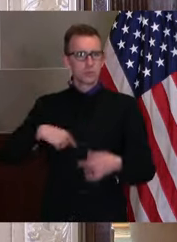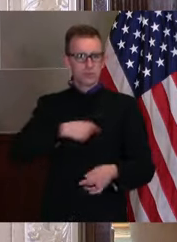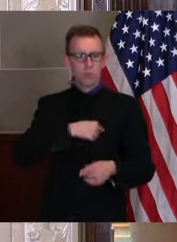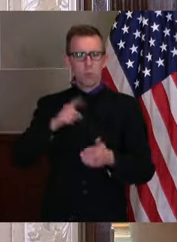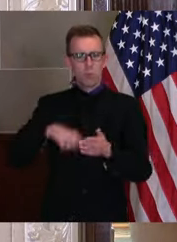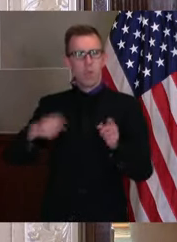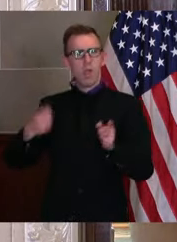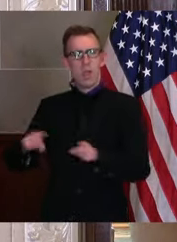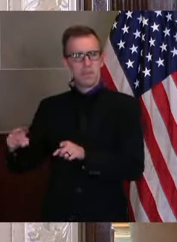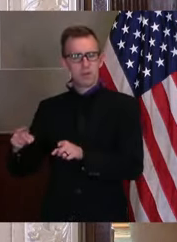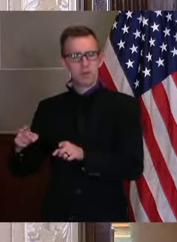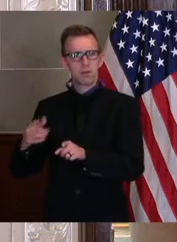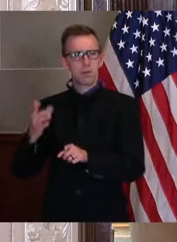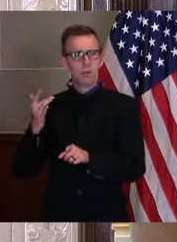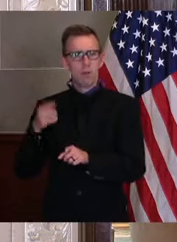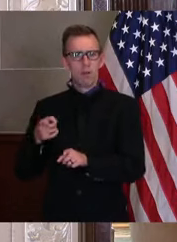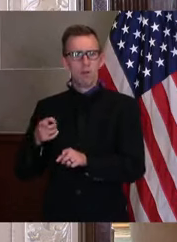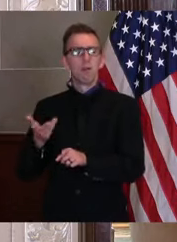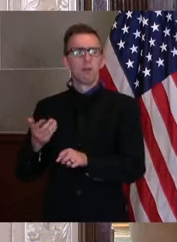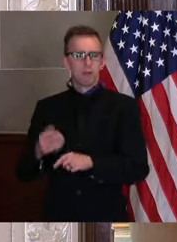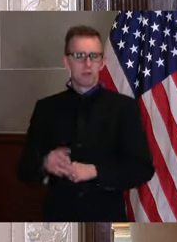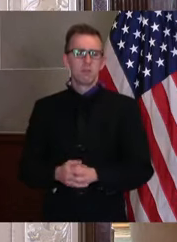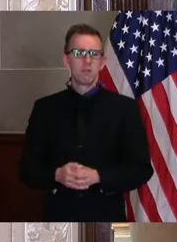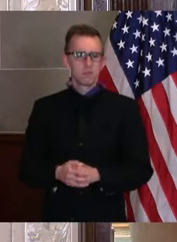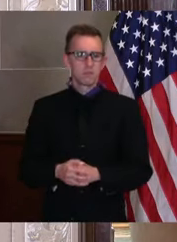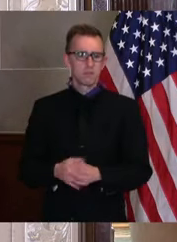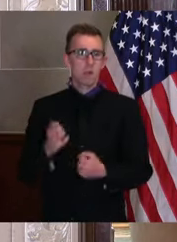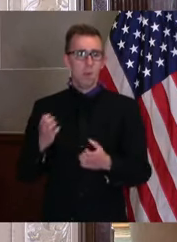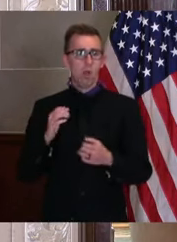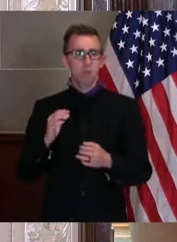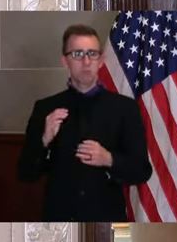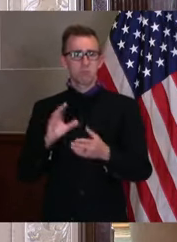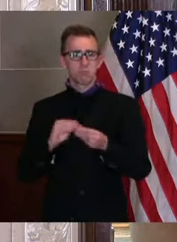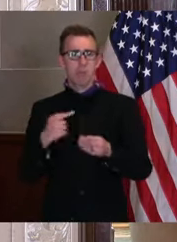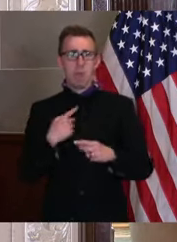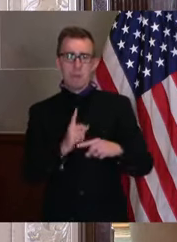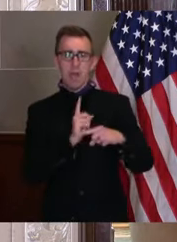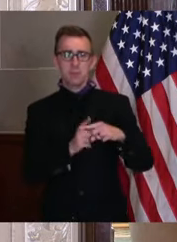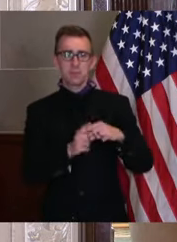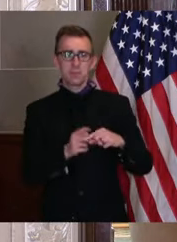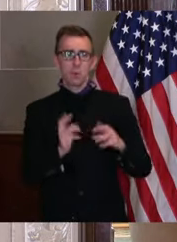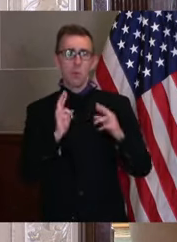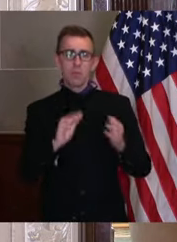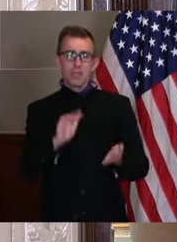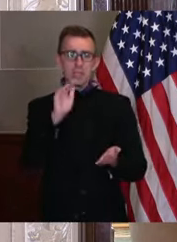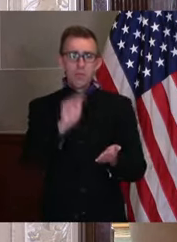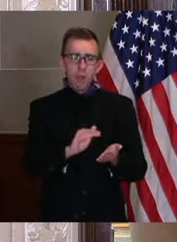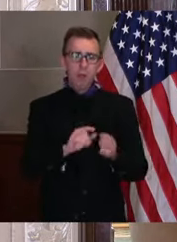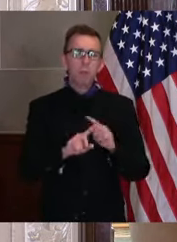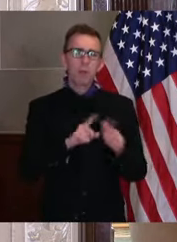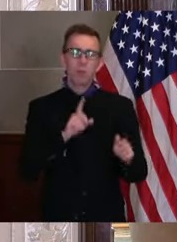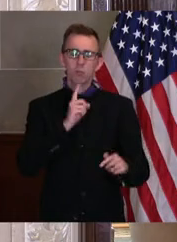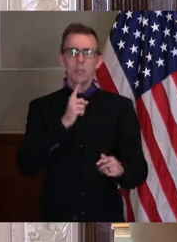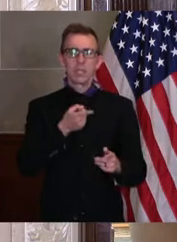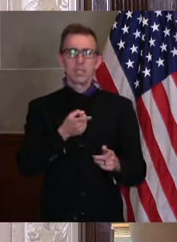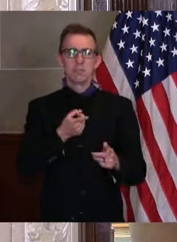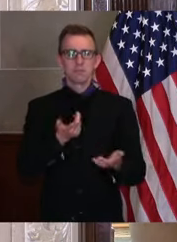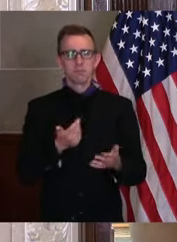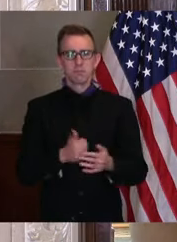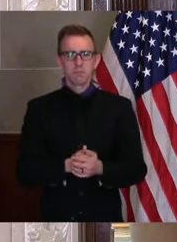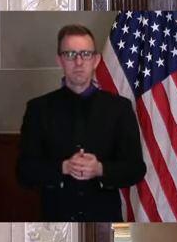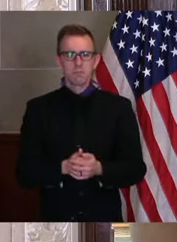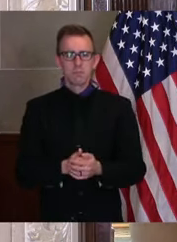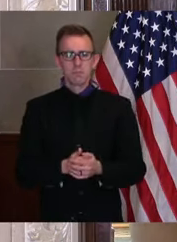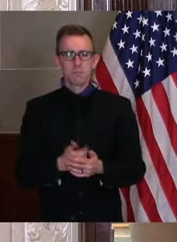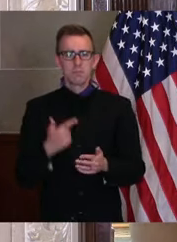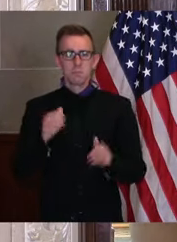there? I mean, I want to say I'm optimistic to say, well, I hope it's just down that much. But the realistic side of me thinks,